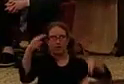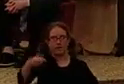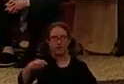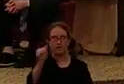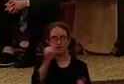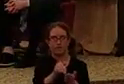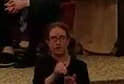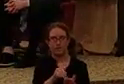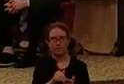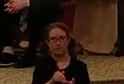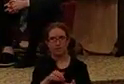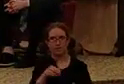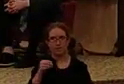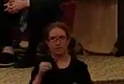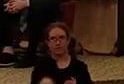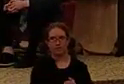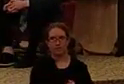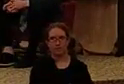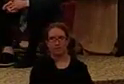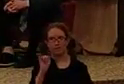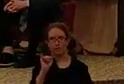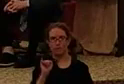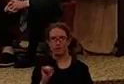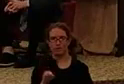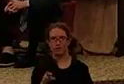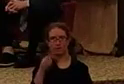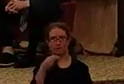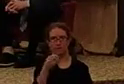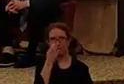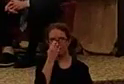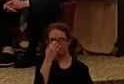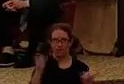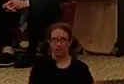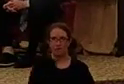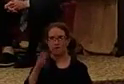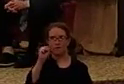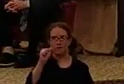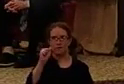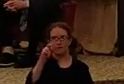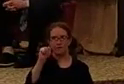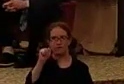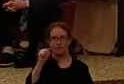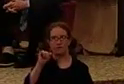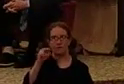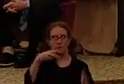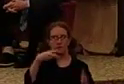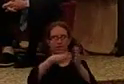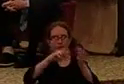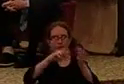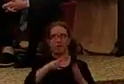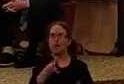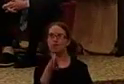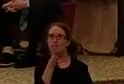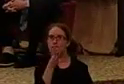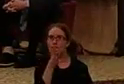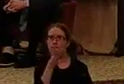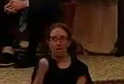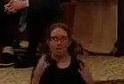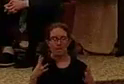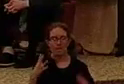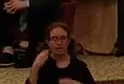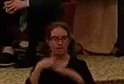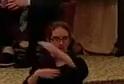middle on hers. He dropped the I and put the H there. Now it's Sarah. Amen. Meaning a mother of